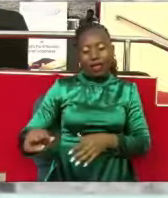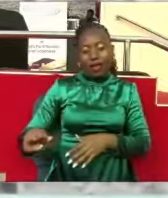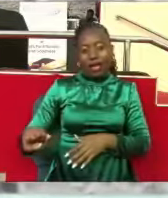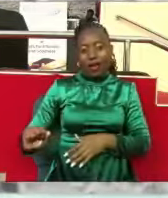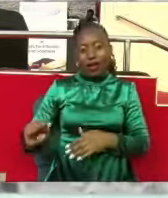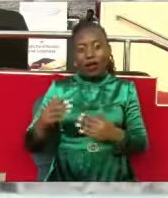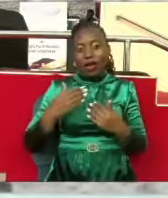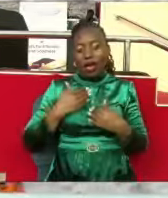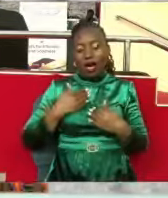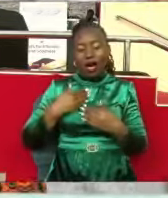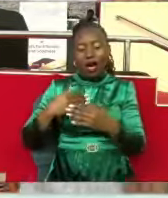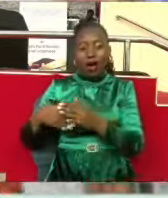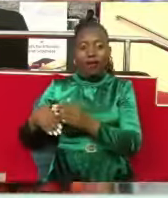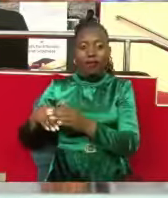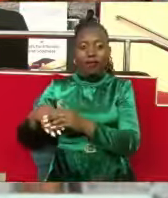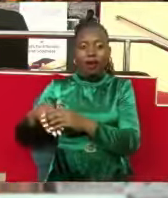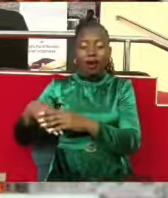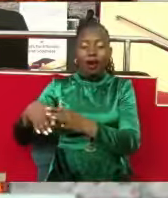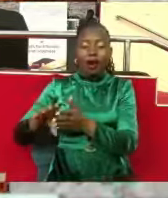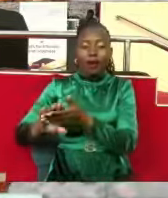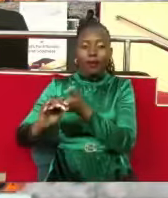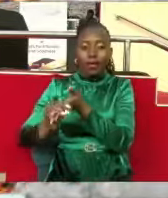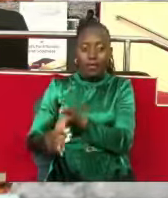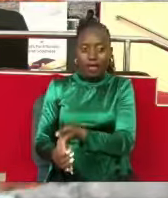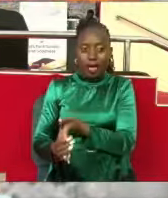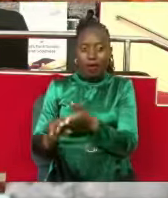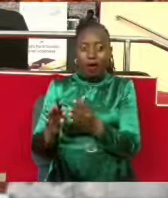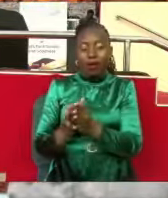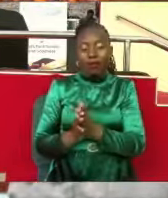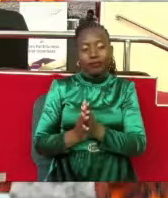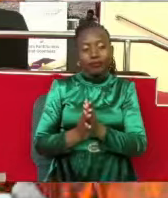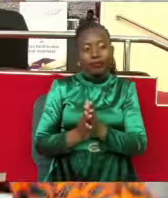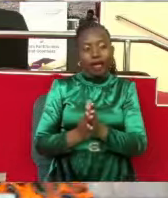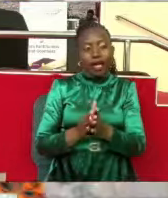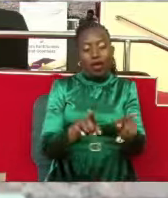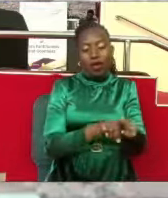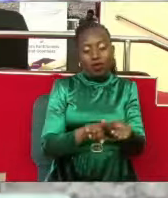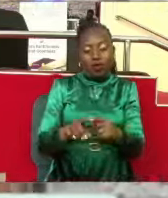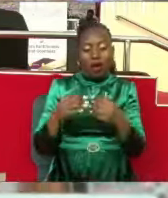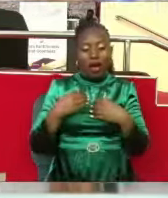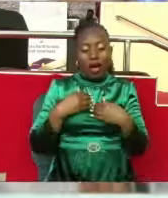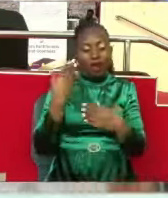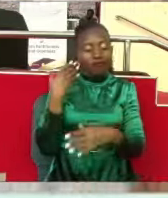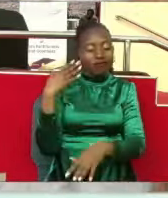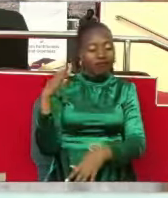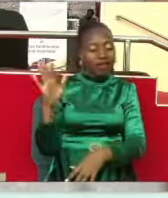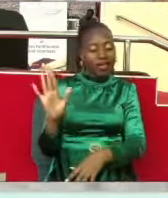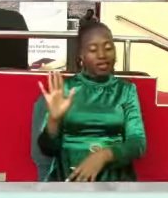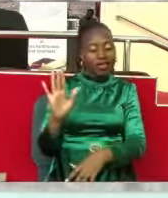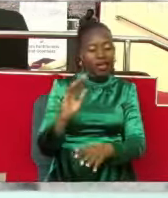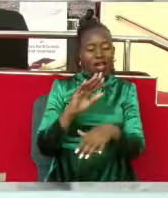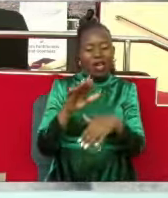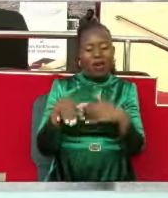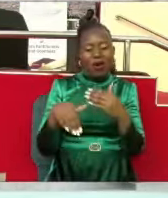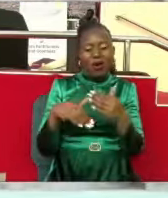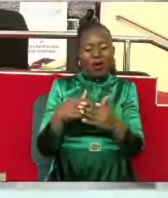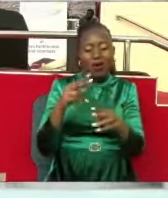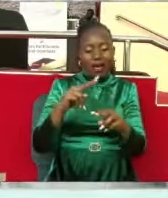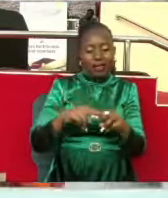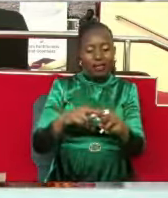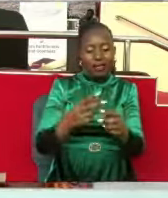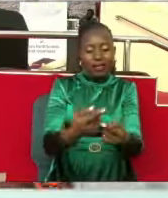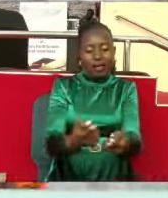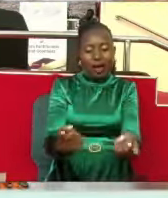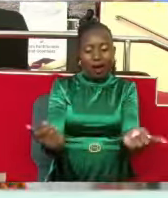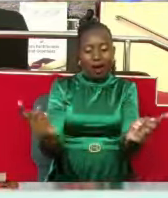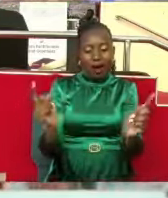There is betrayal. Kuna kukataliwa. On that other side. Waka, ili sehemu there nyingine. Is hatred. Kuna kuchuki. All of them are seated around this table. Wote